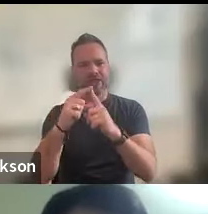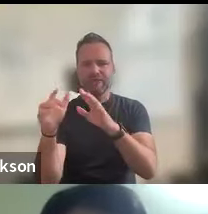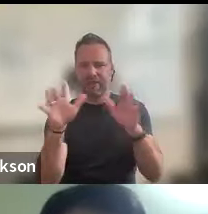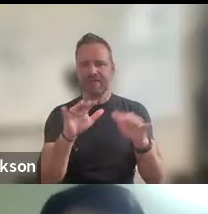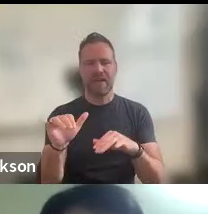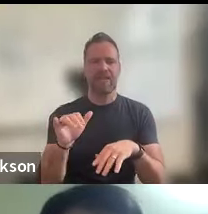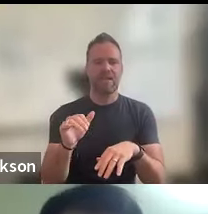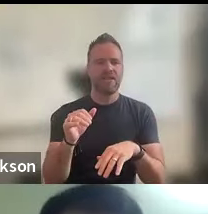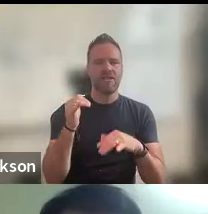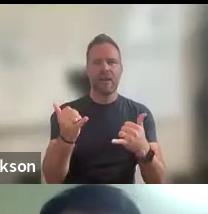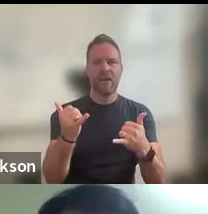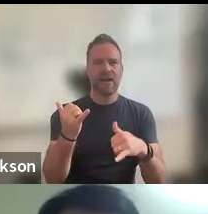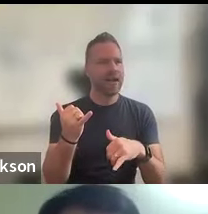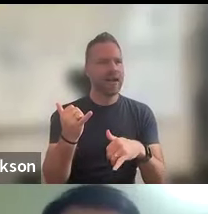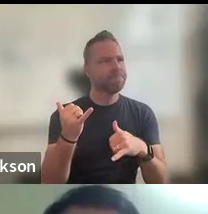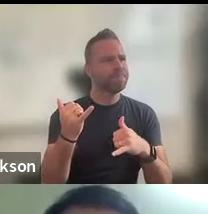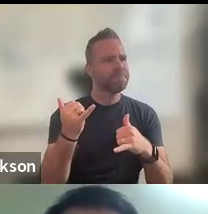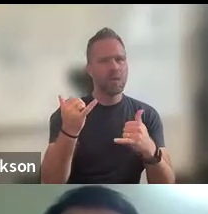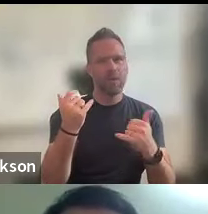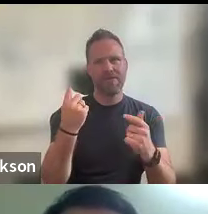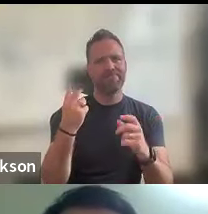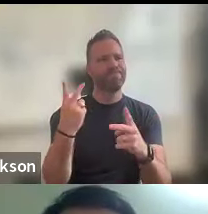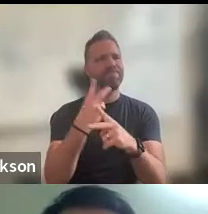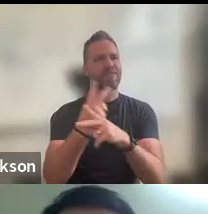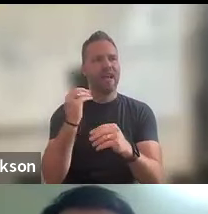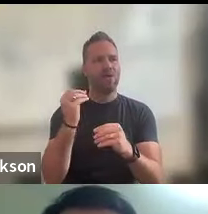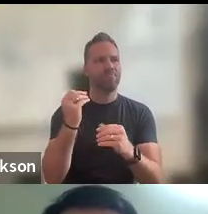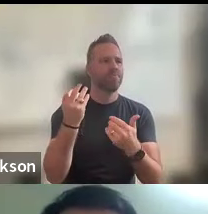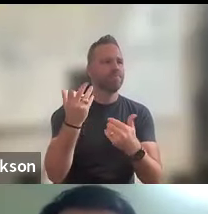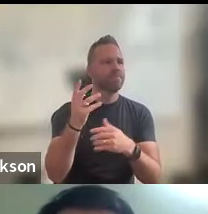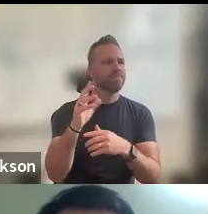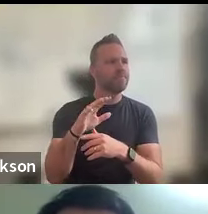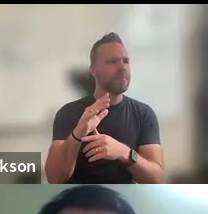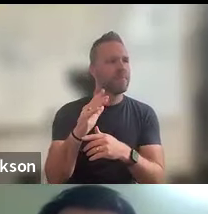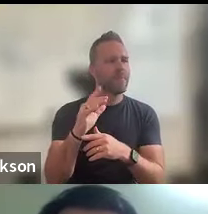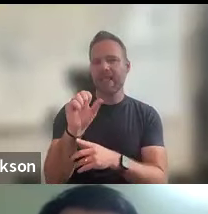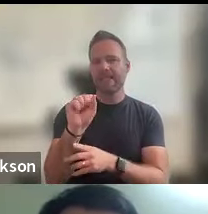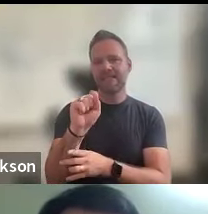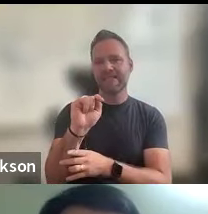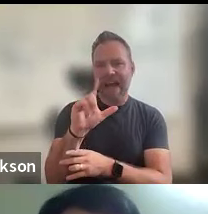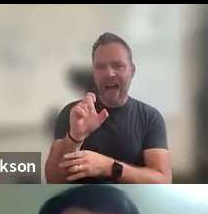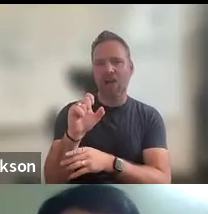Once we all agree on a sign, we'll move on to the next one. You know, start with really simple, basic vocabulary.